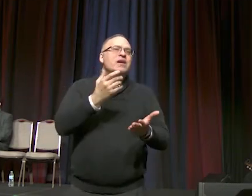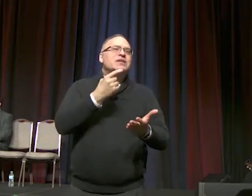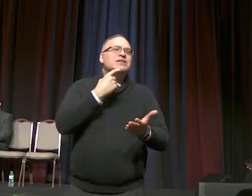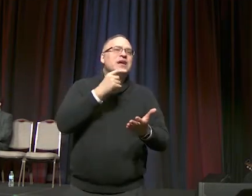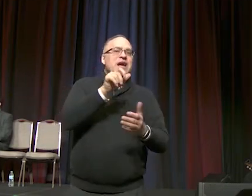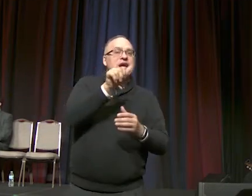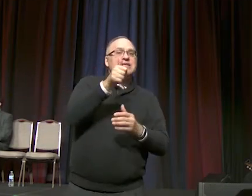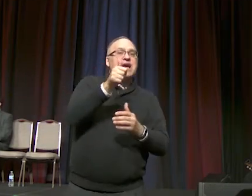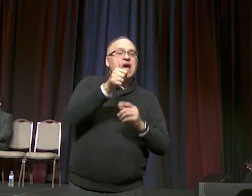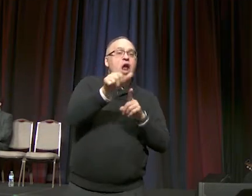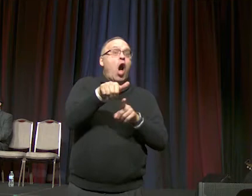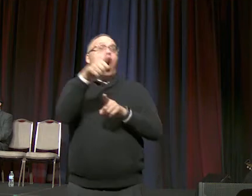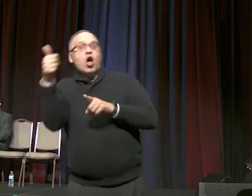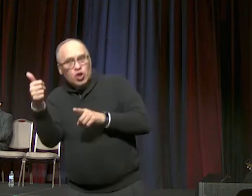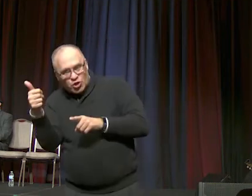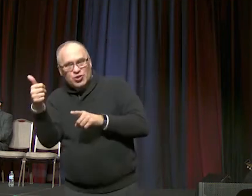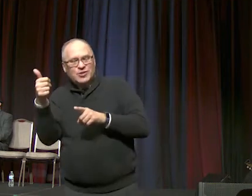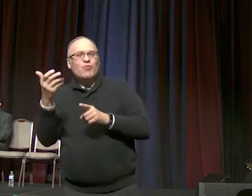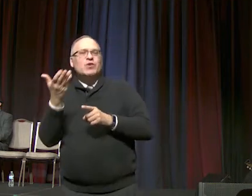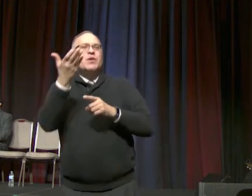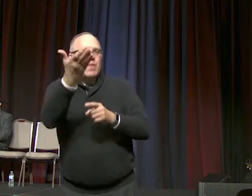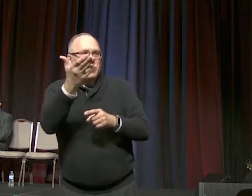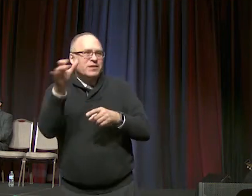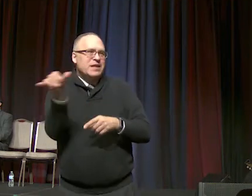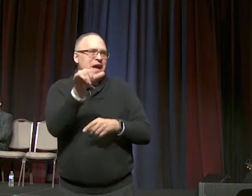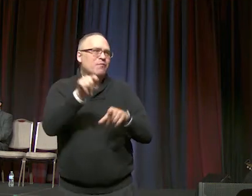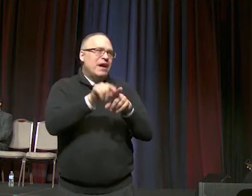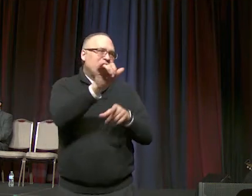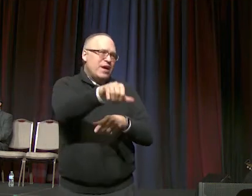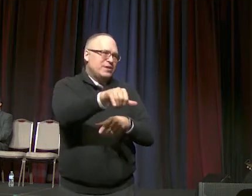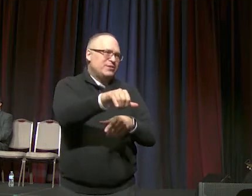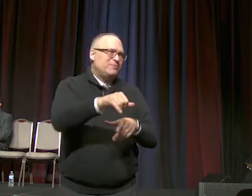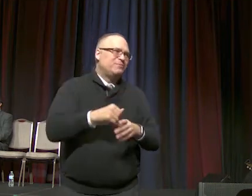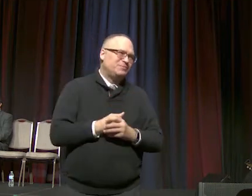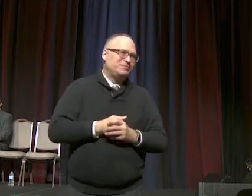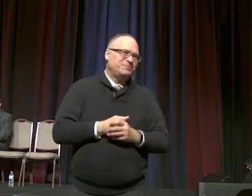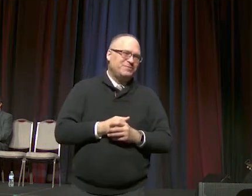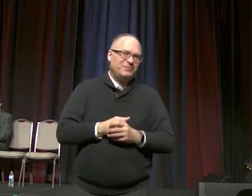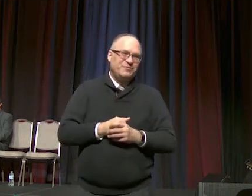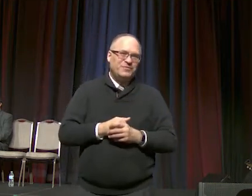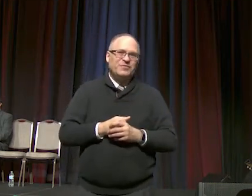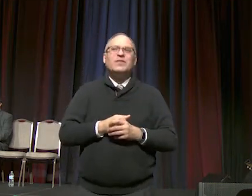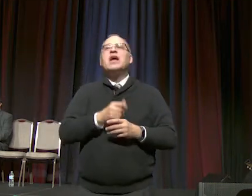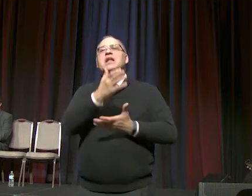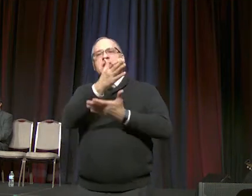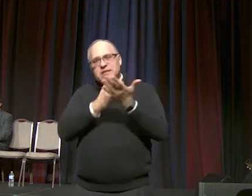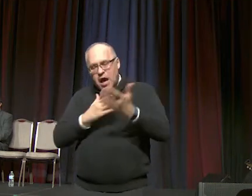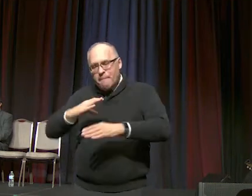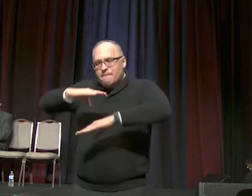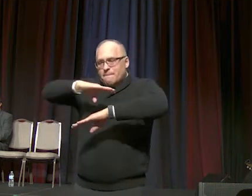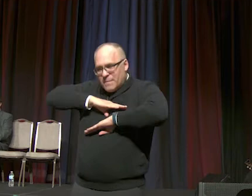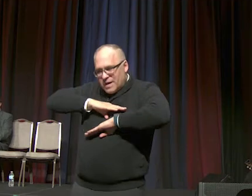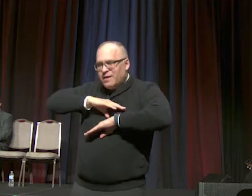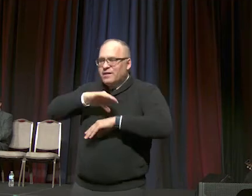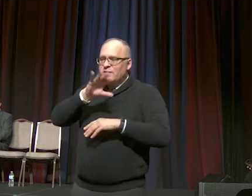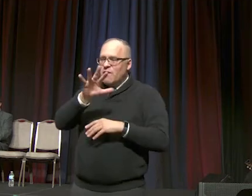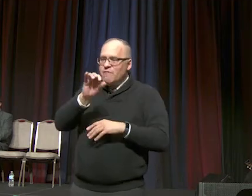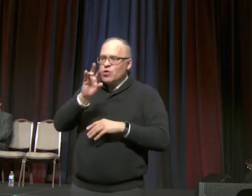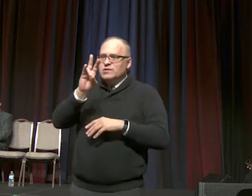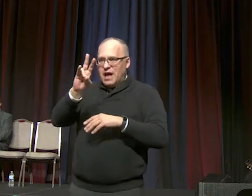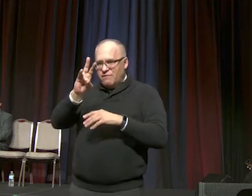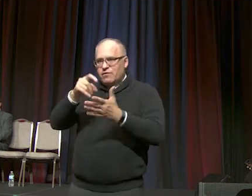10 others were submitted like this. And some didn't fit the parameters of paragraph